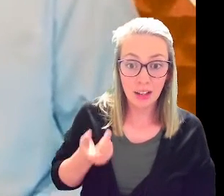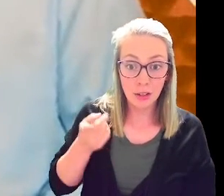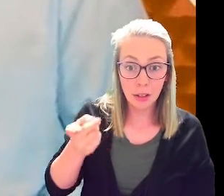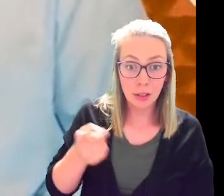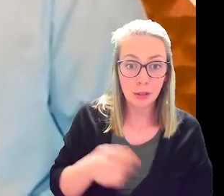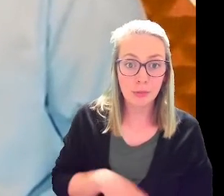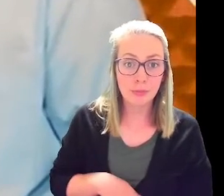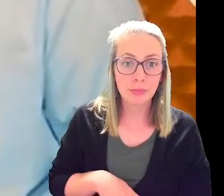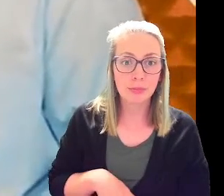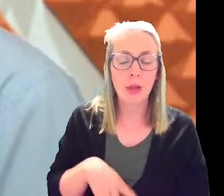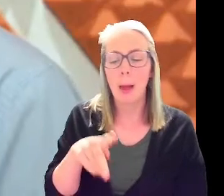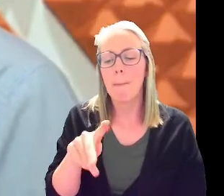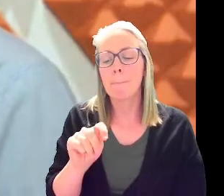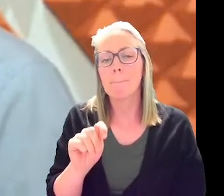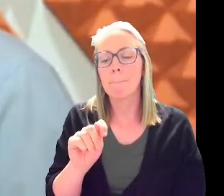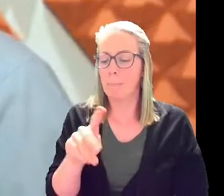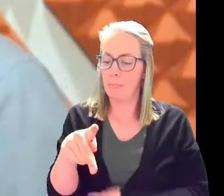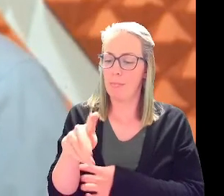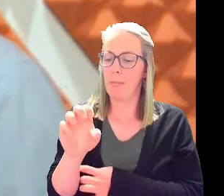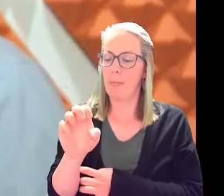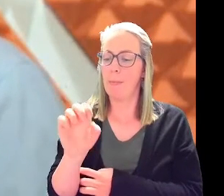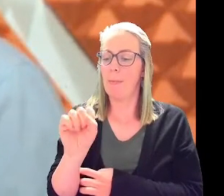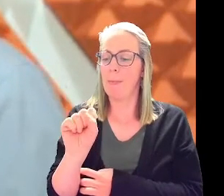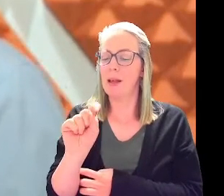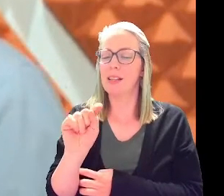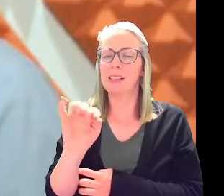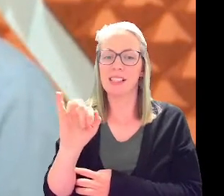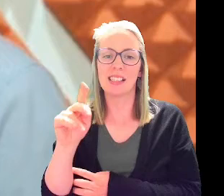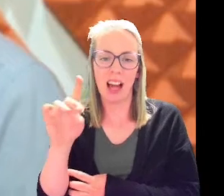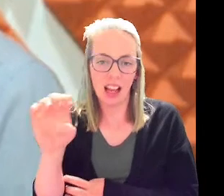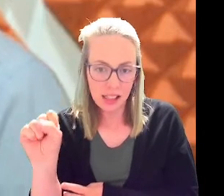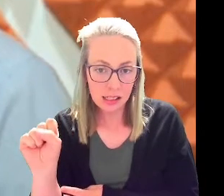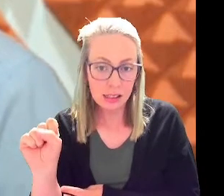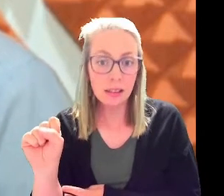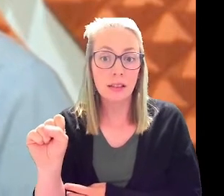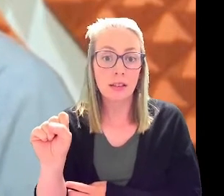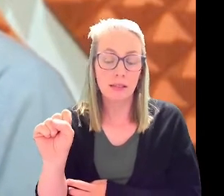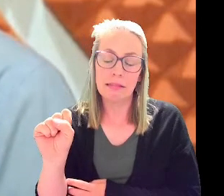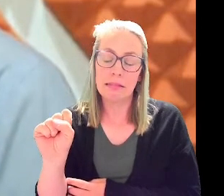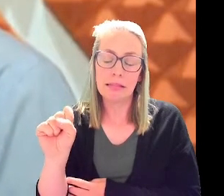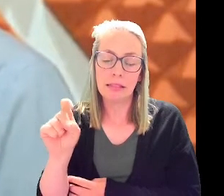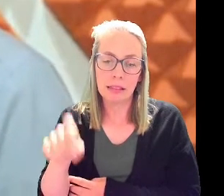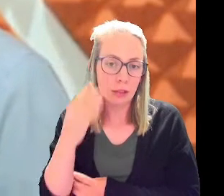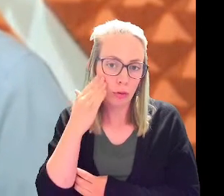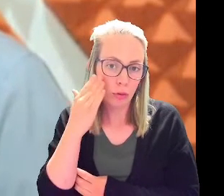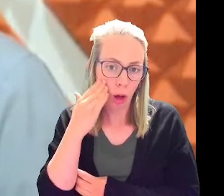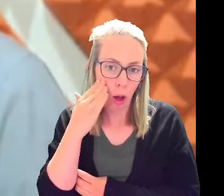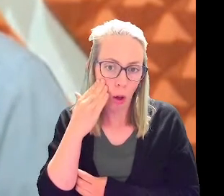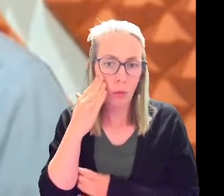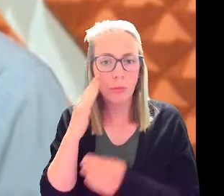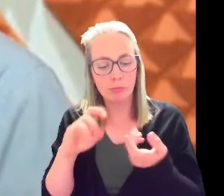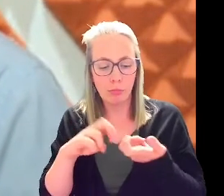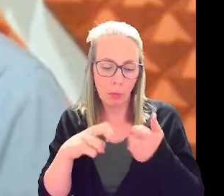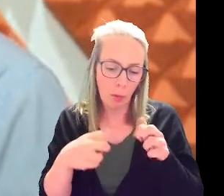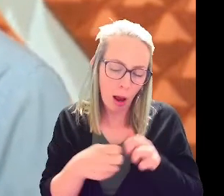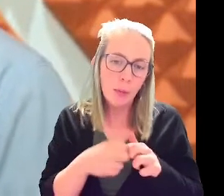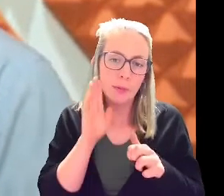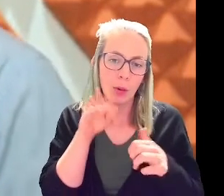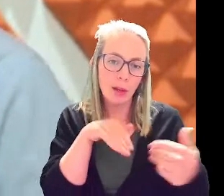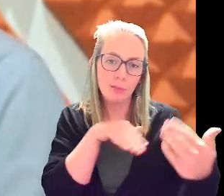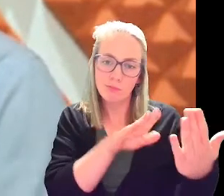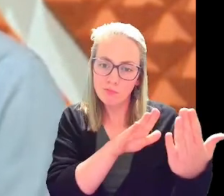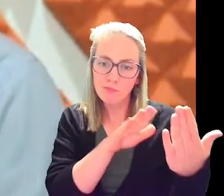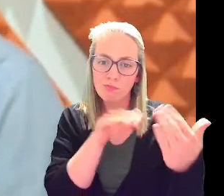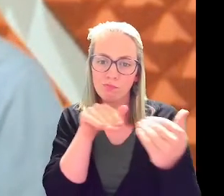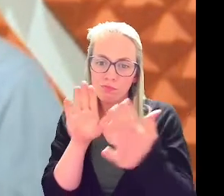you're going to have to be knowledgeable in, because again, when we're talking about weeding and we're talking about different types of problems that you could encounter